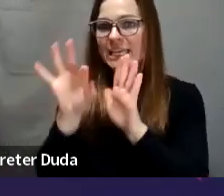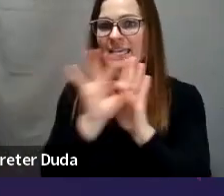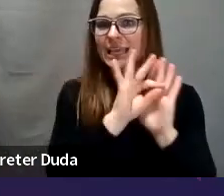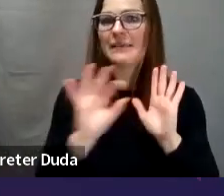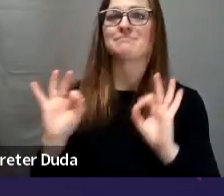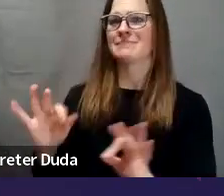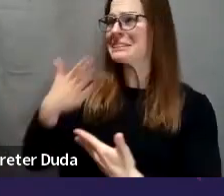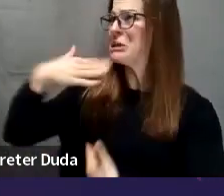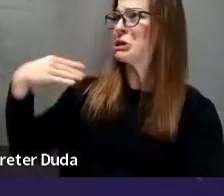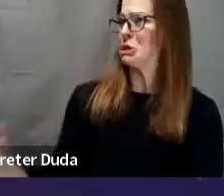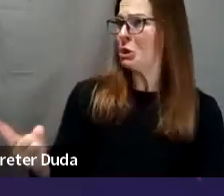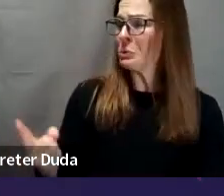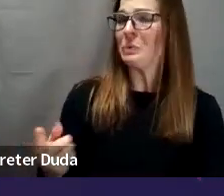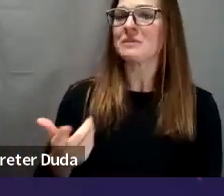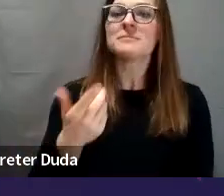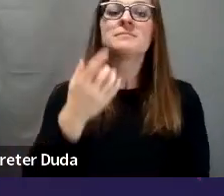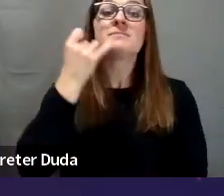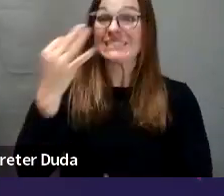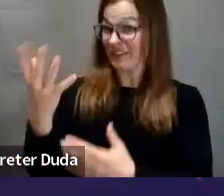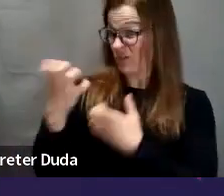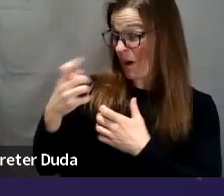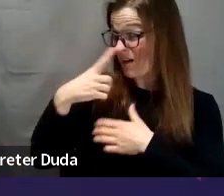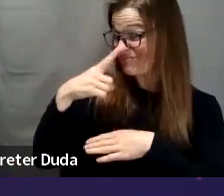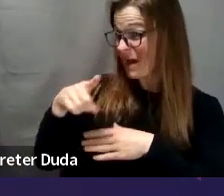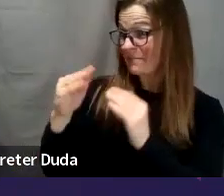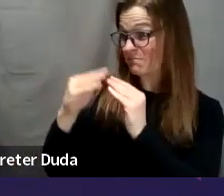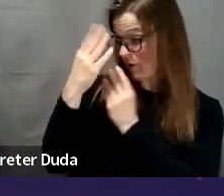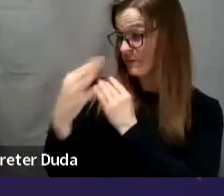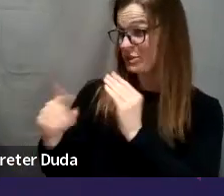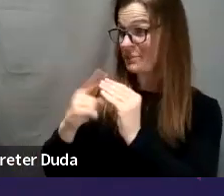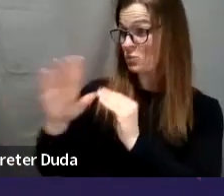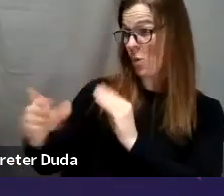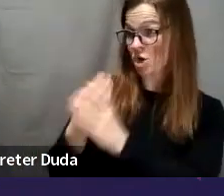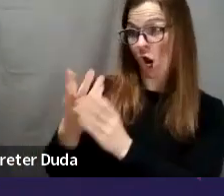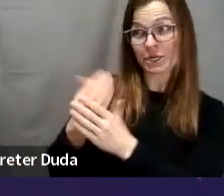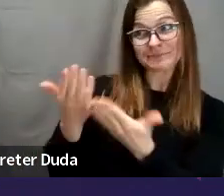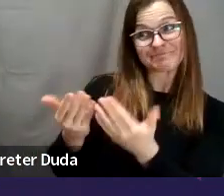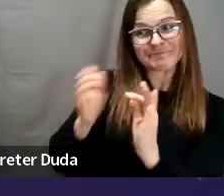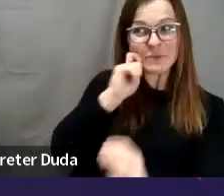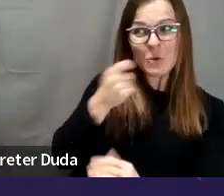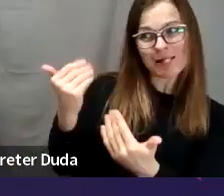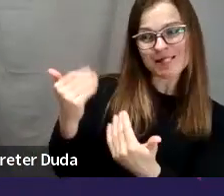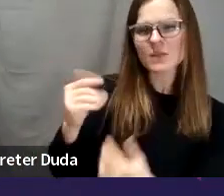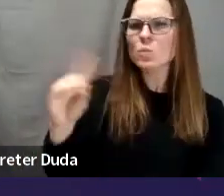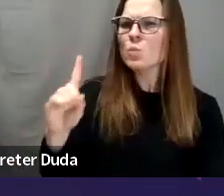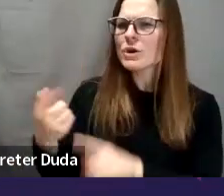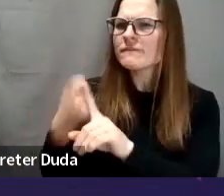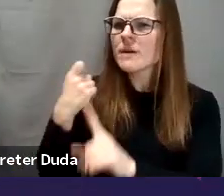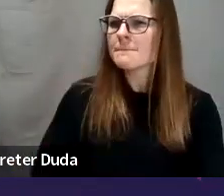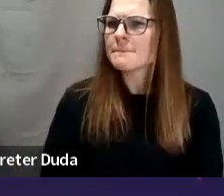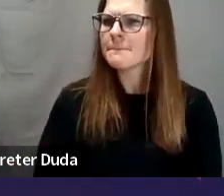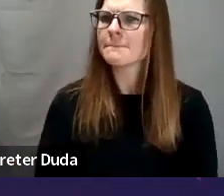Michelle. And We- if you want to give me some more information on your garden, that sounds really cool. Where are you located?